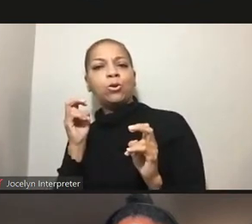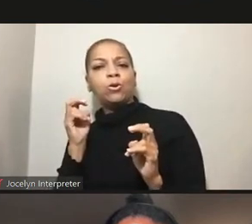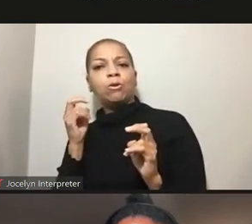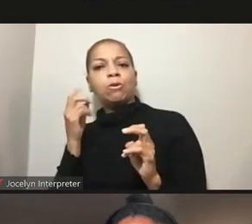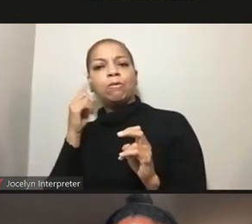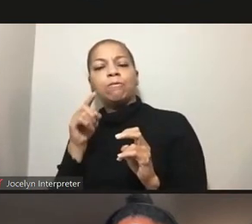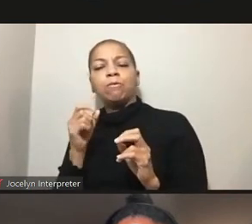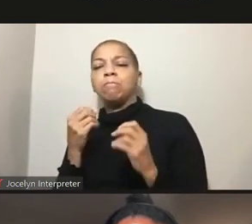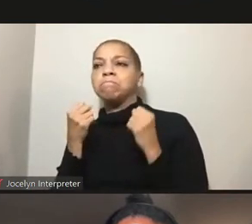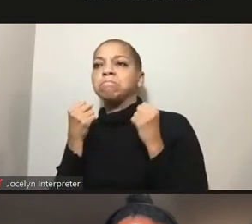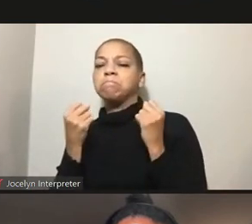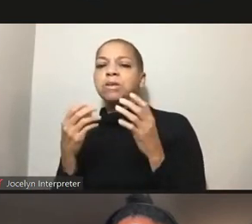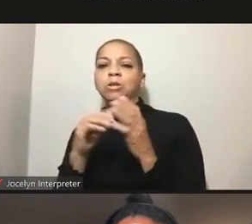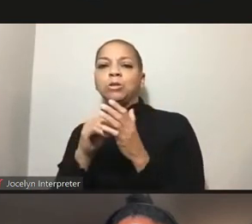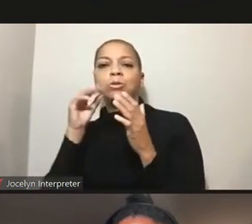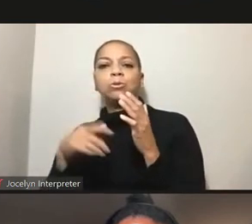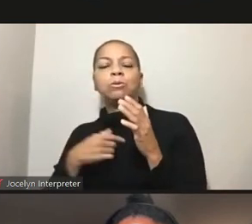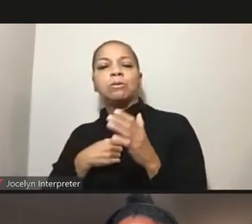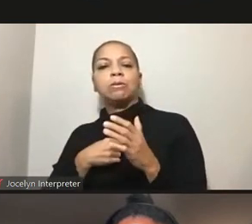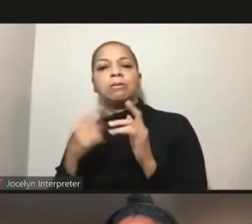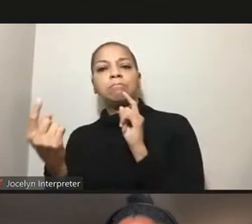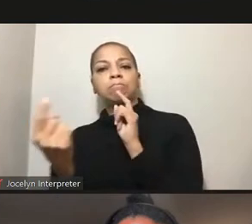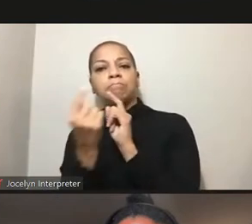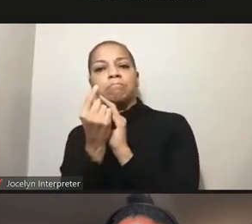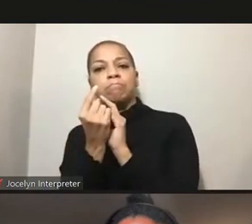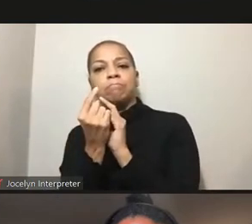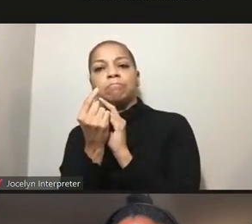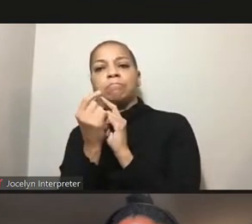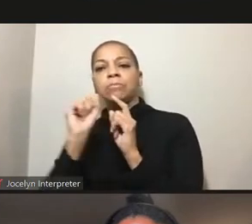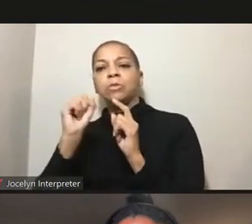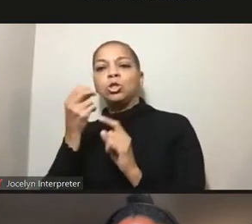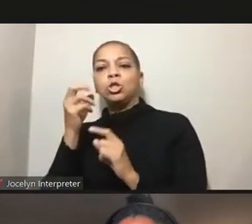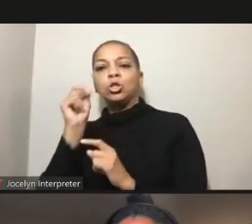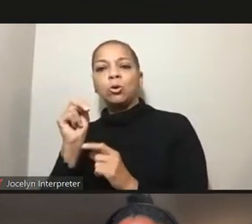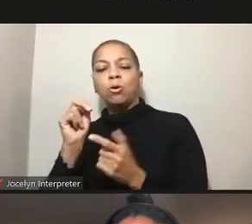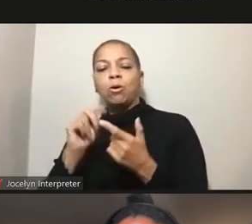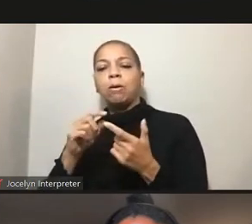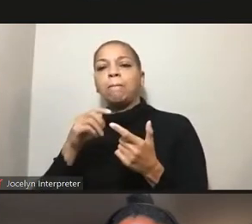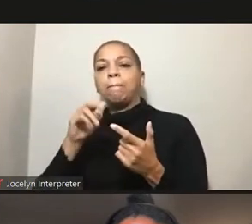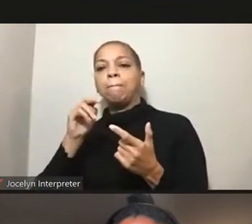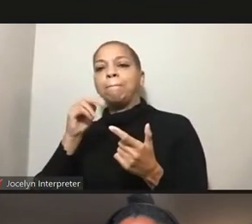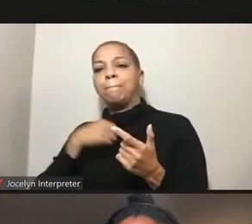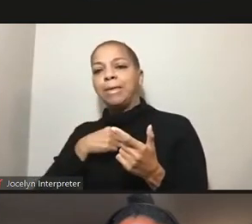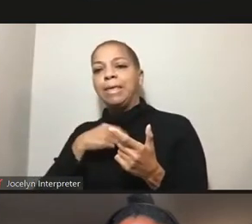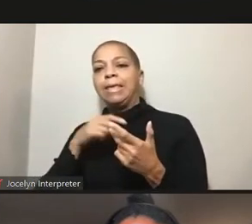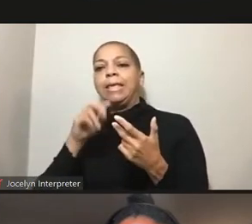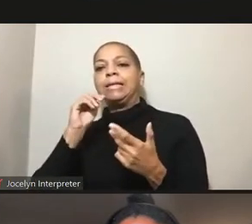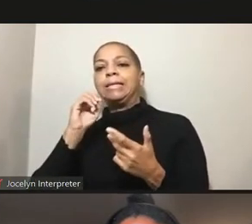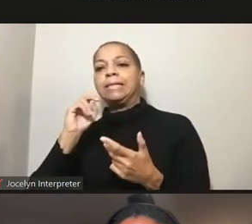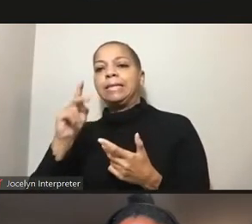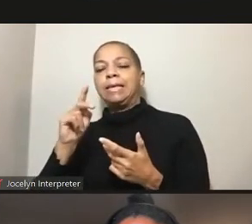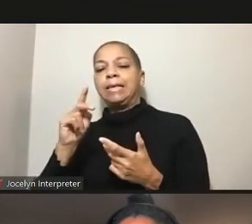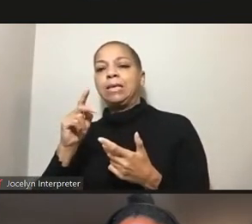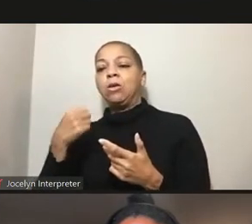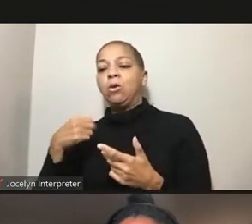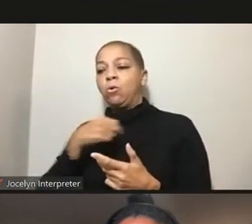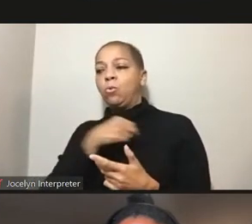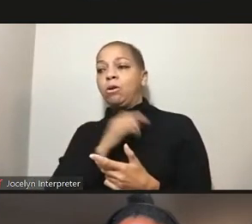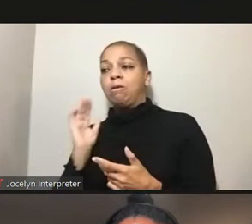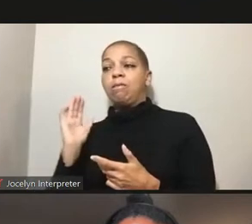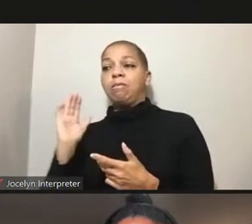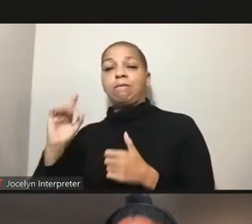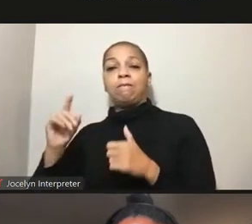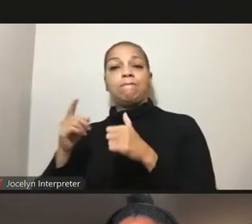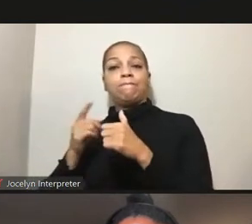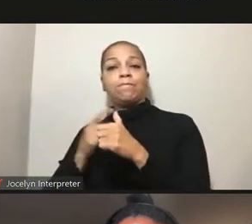students that I encounter, Shaun, me, Nick, we are their first educator of color